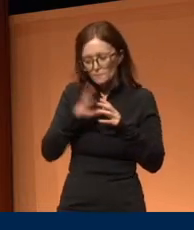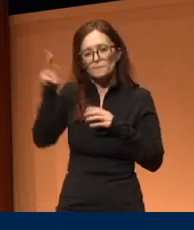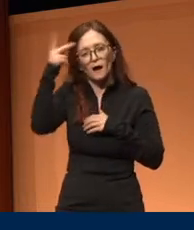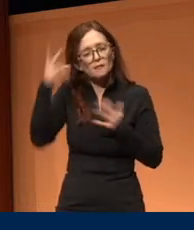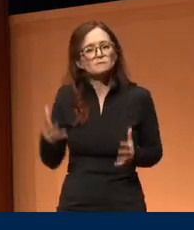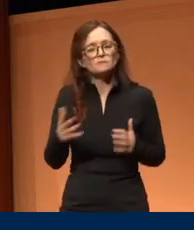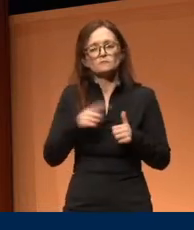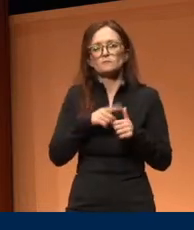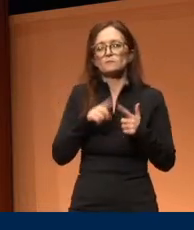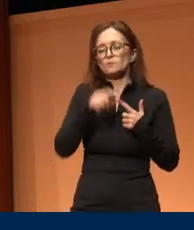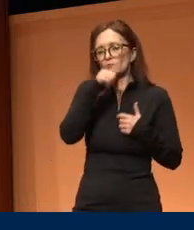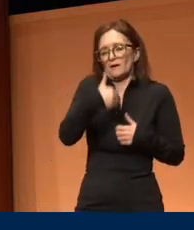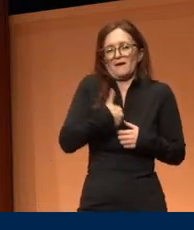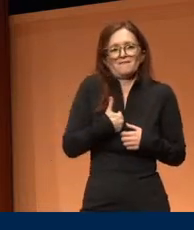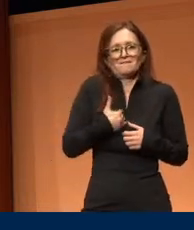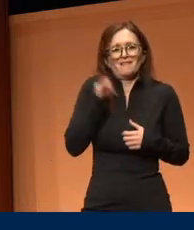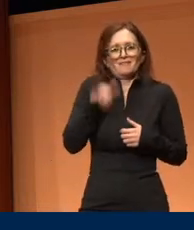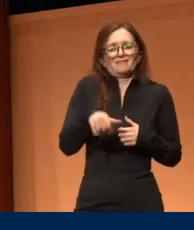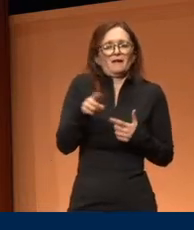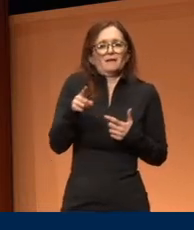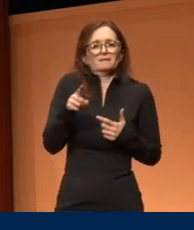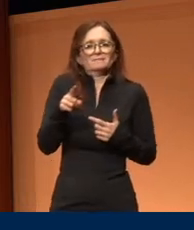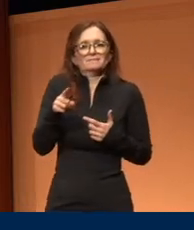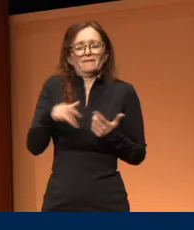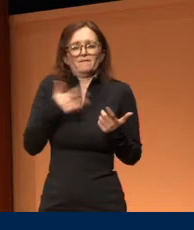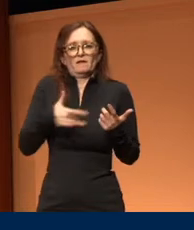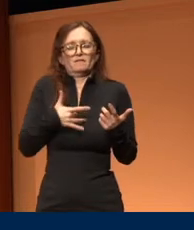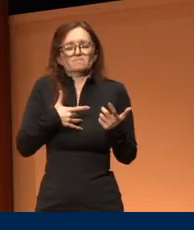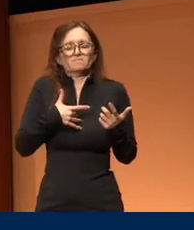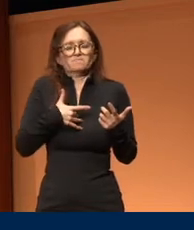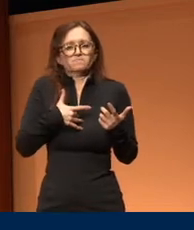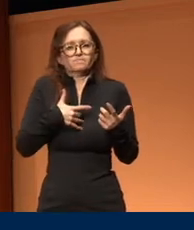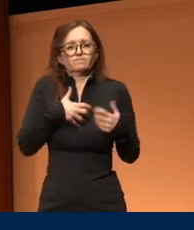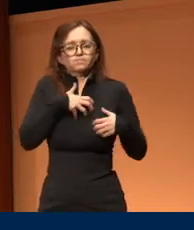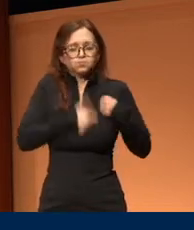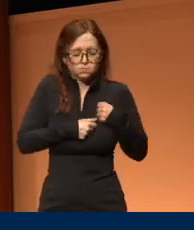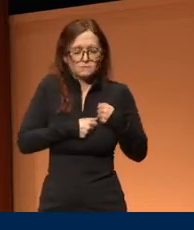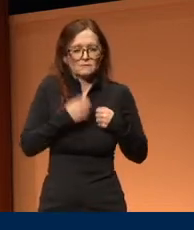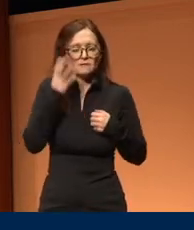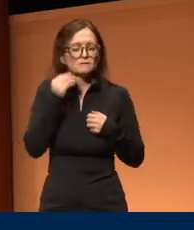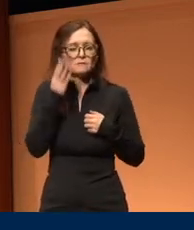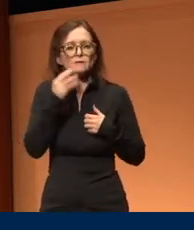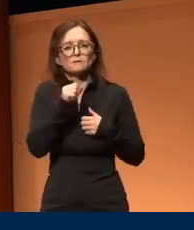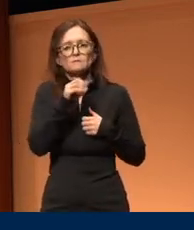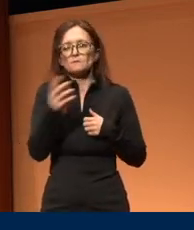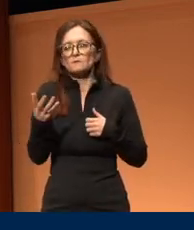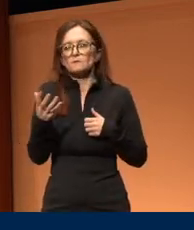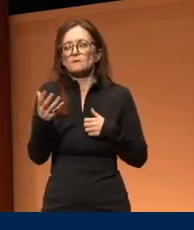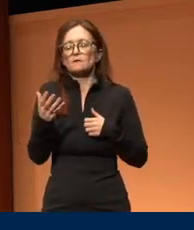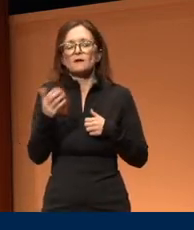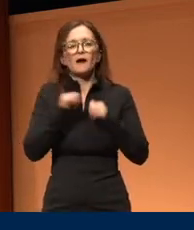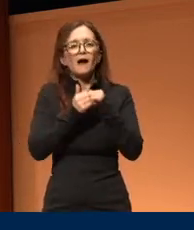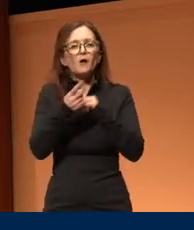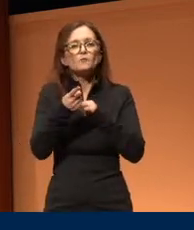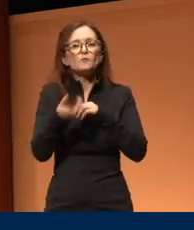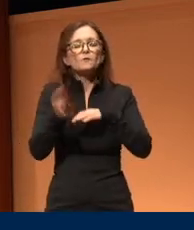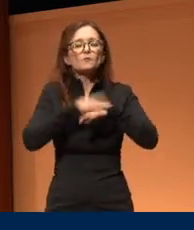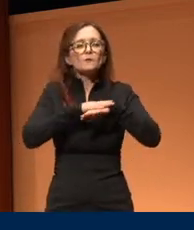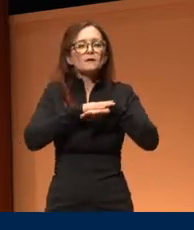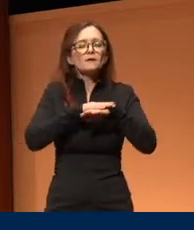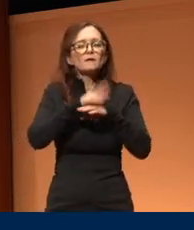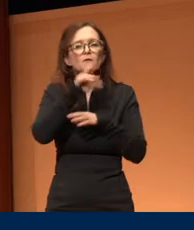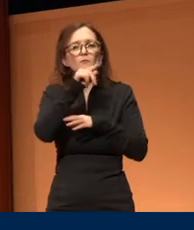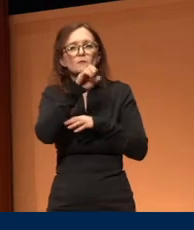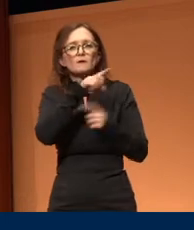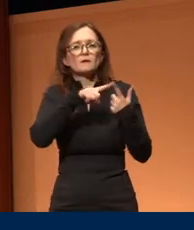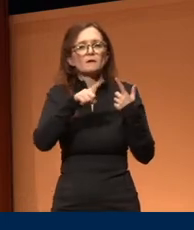politicians who don't have that sort of visceral phenomenological experience. So how do you increase the take-up rate? Well, I think first